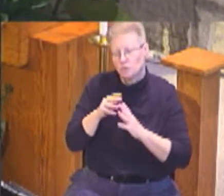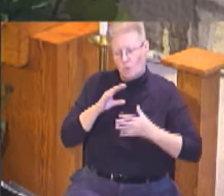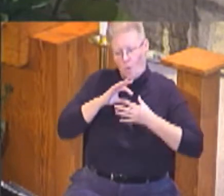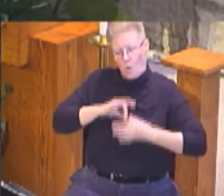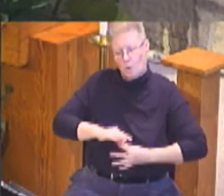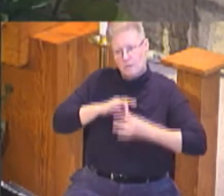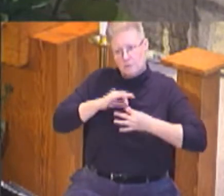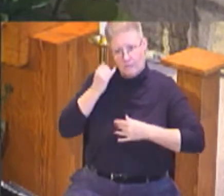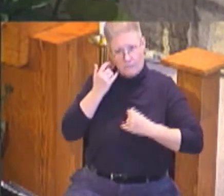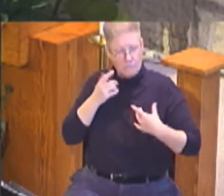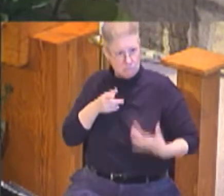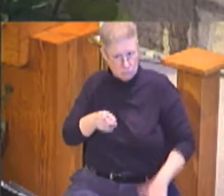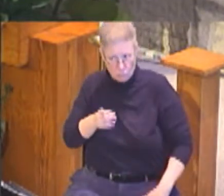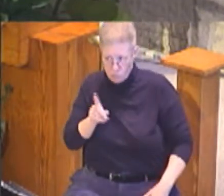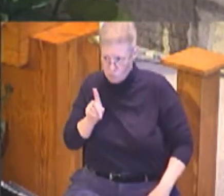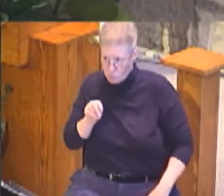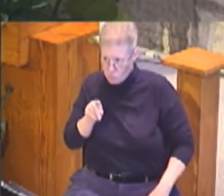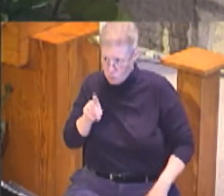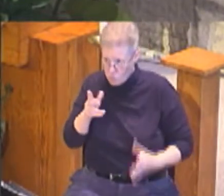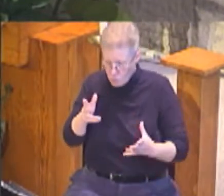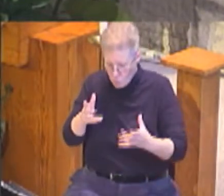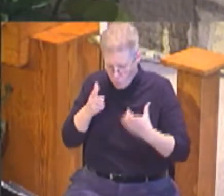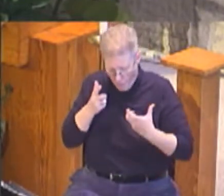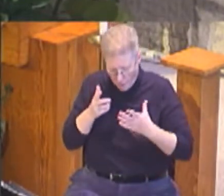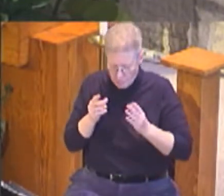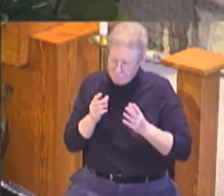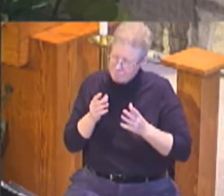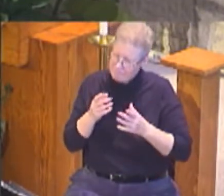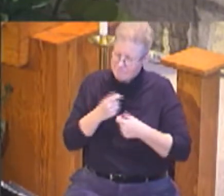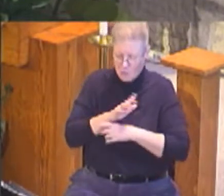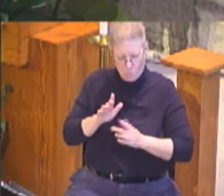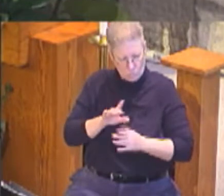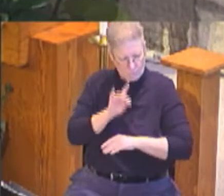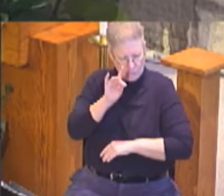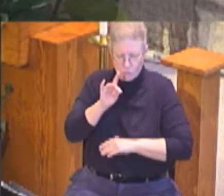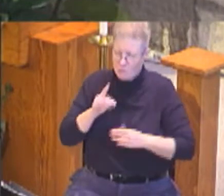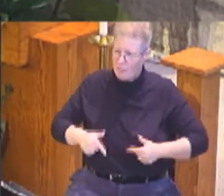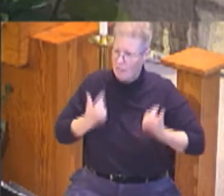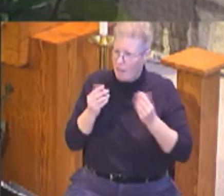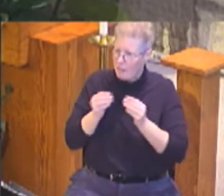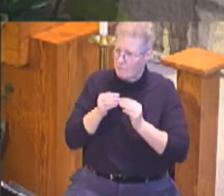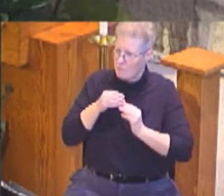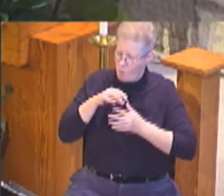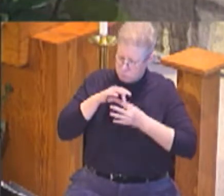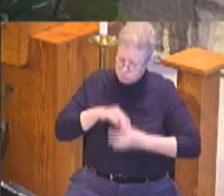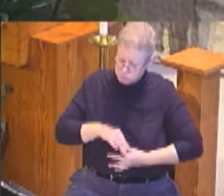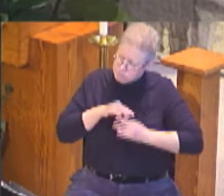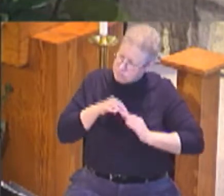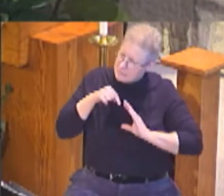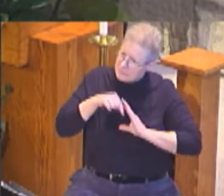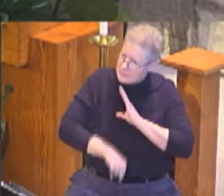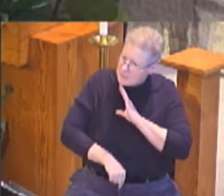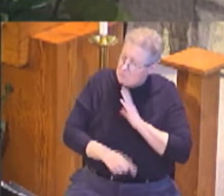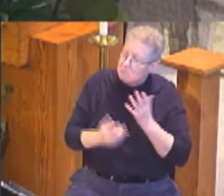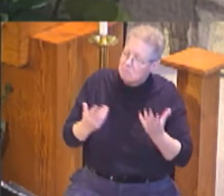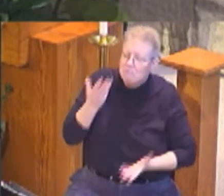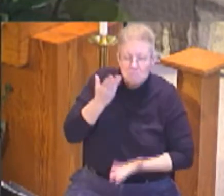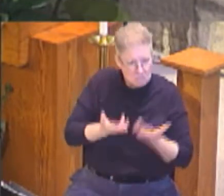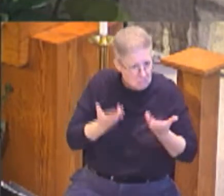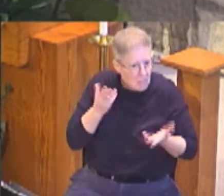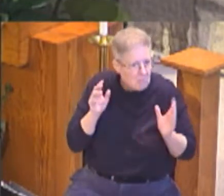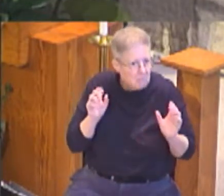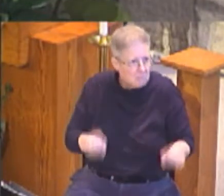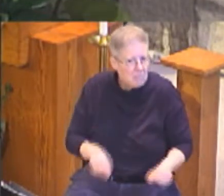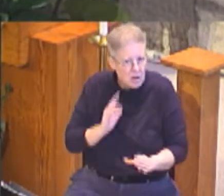so, perhaps being a prayer chaplain is right for you. To say more about this, here are Margie Black